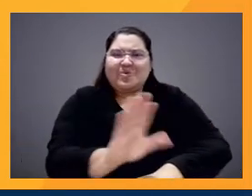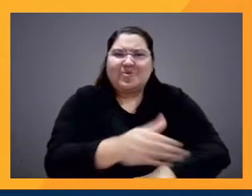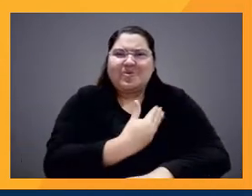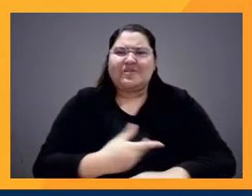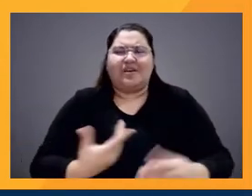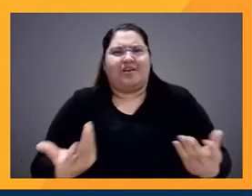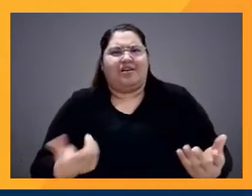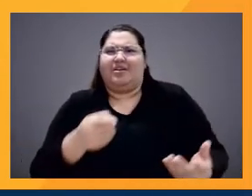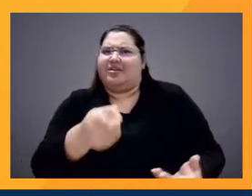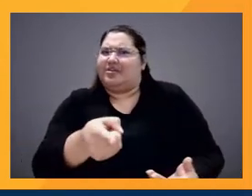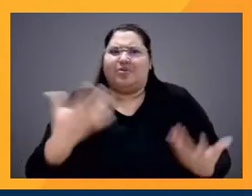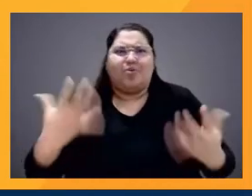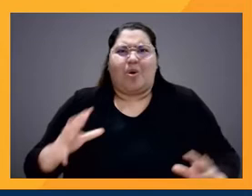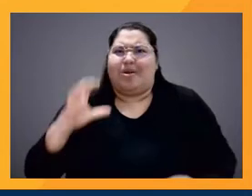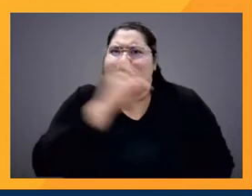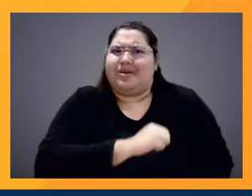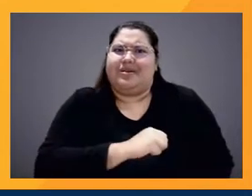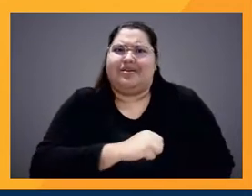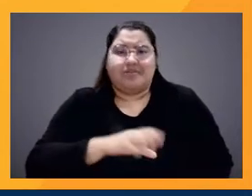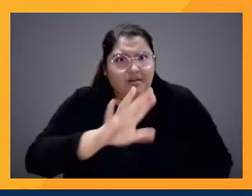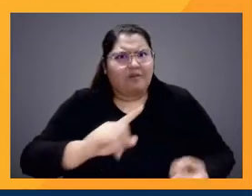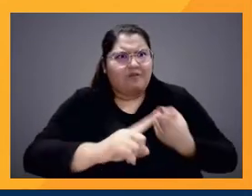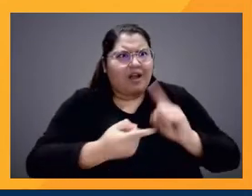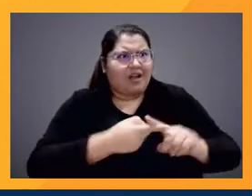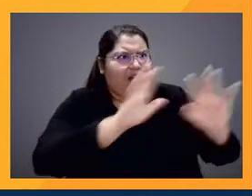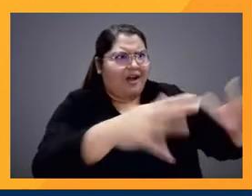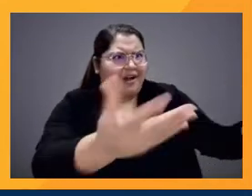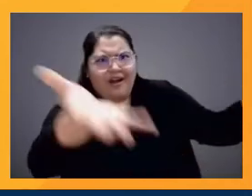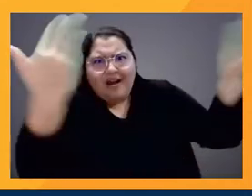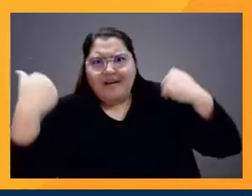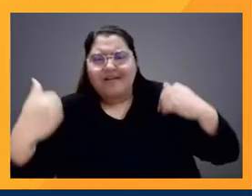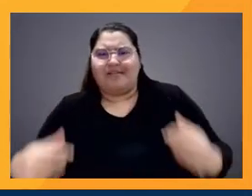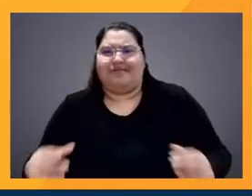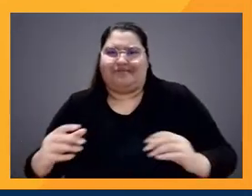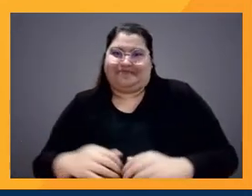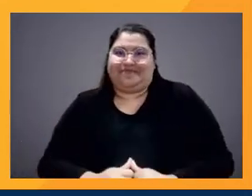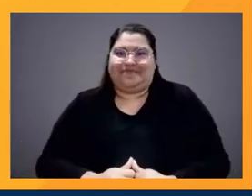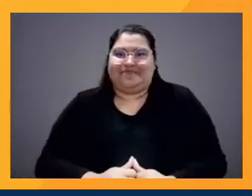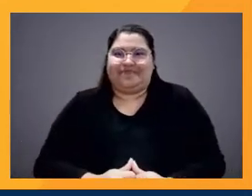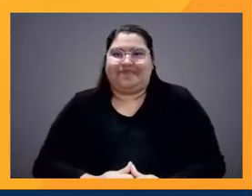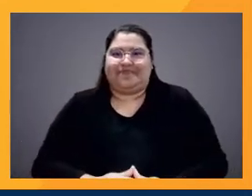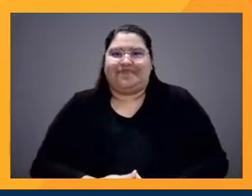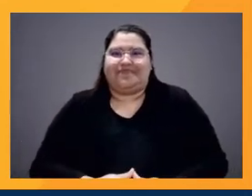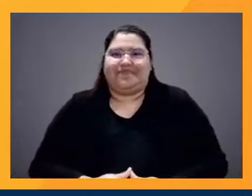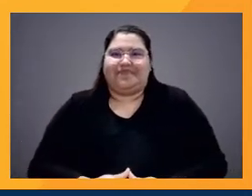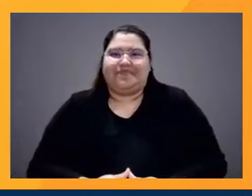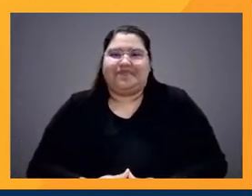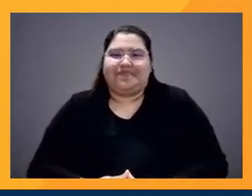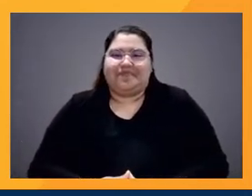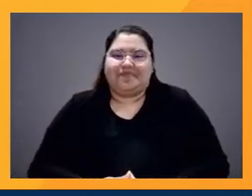Thank you to all the speakers from yesterday's sessions who talked about a broad range of topics, including environmental justice, identity, and